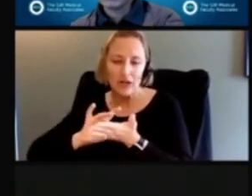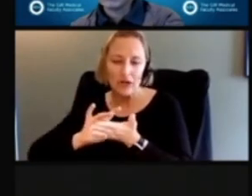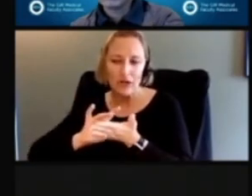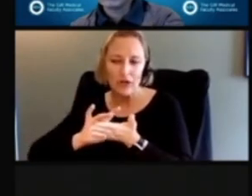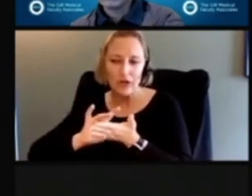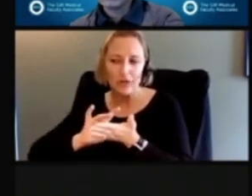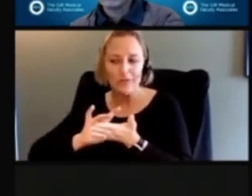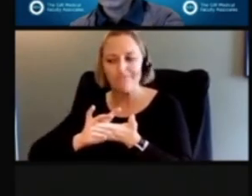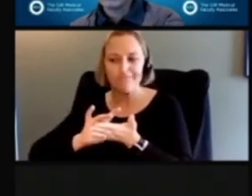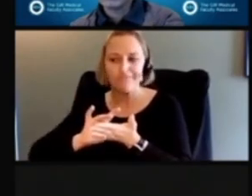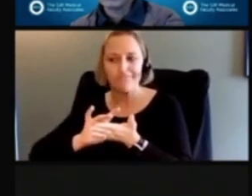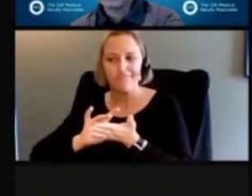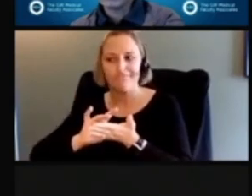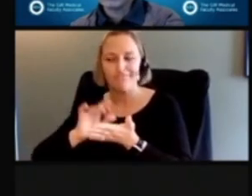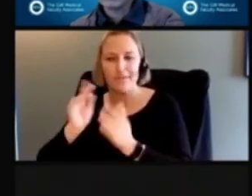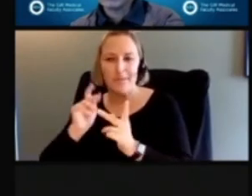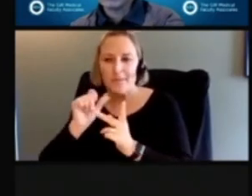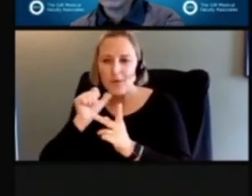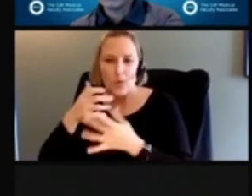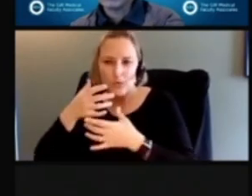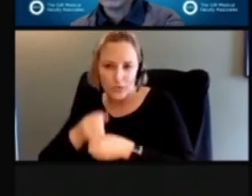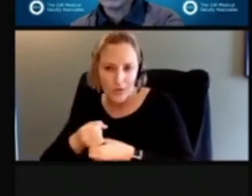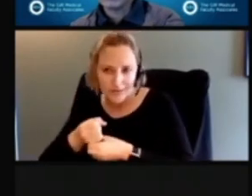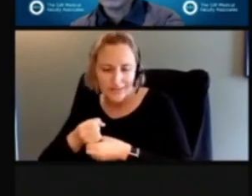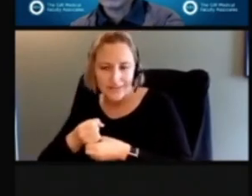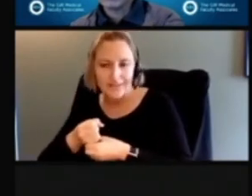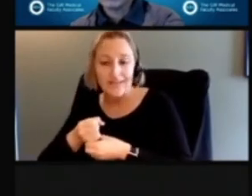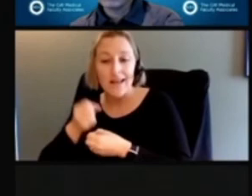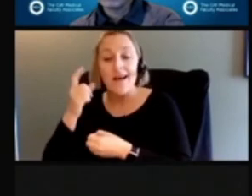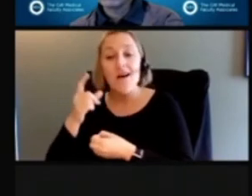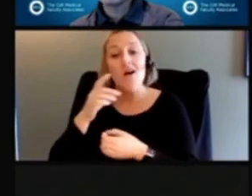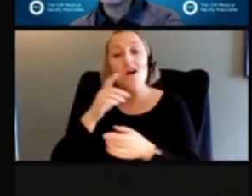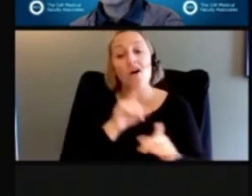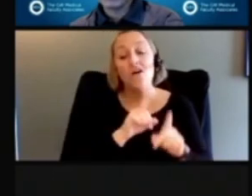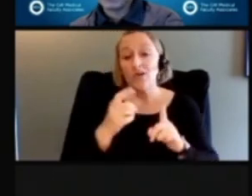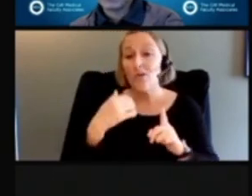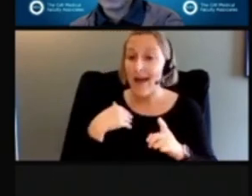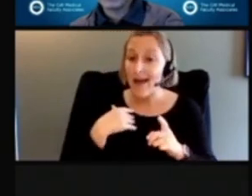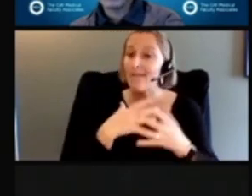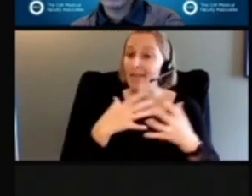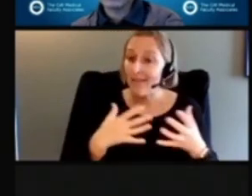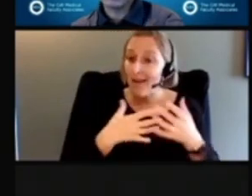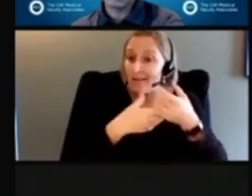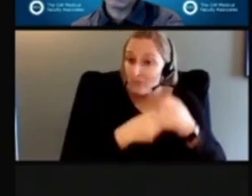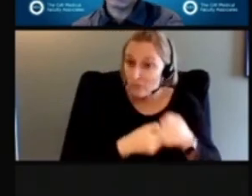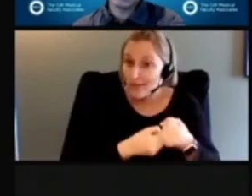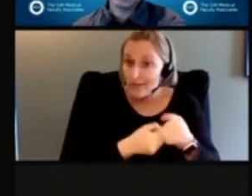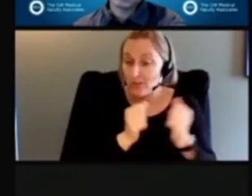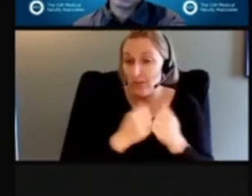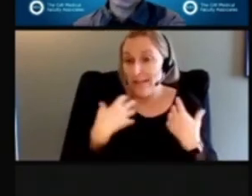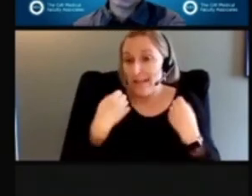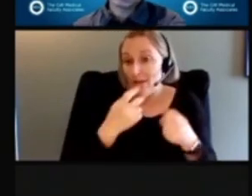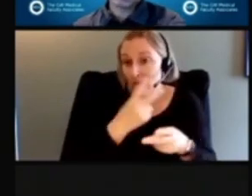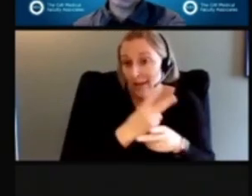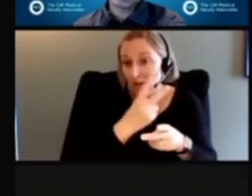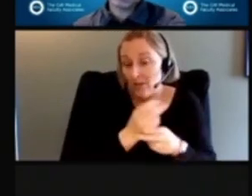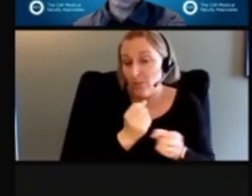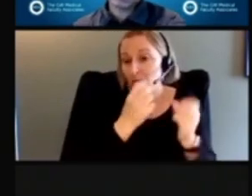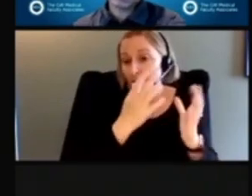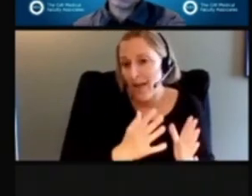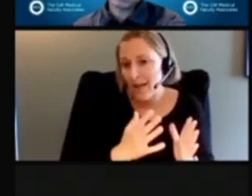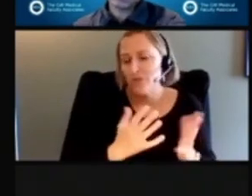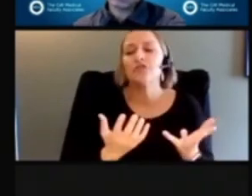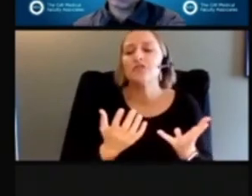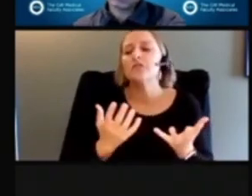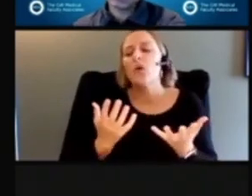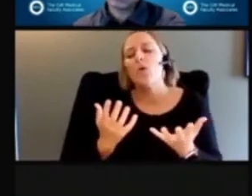persists, but there's also a lot of trust in healthcare providers, right? And so what does this mean to make sure that um,